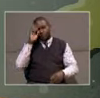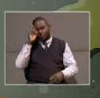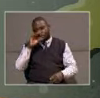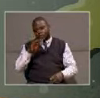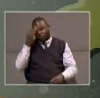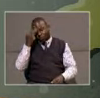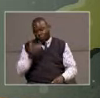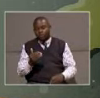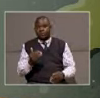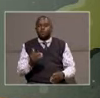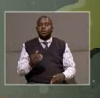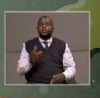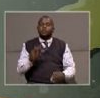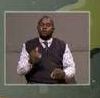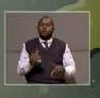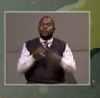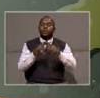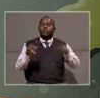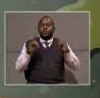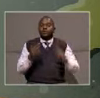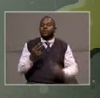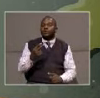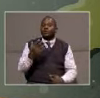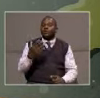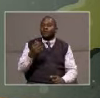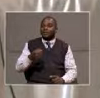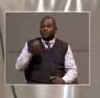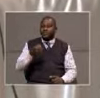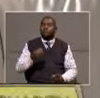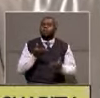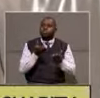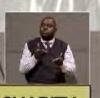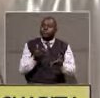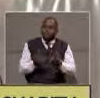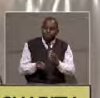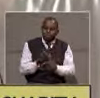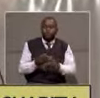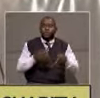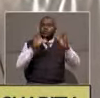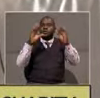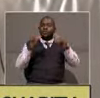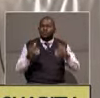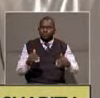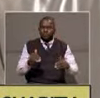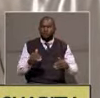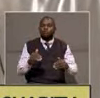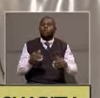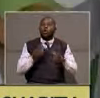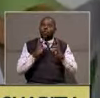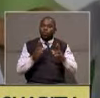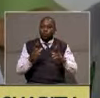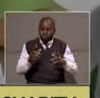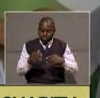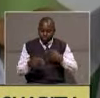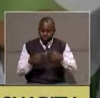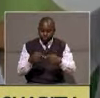comes on the eve of the university's 25 years of existence celebrations. Hope is that proceeds